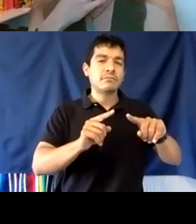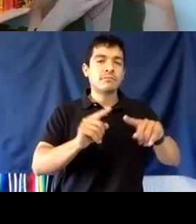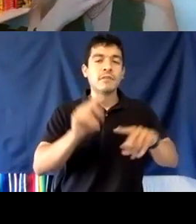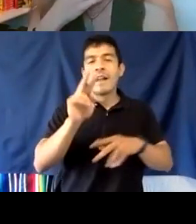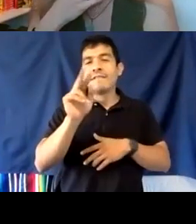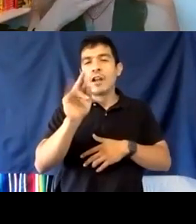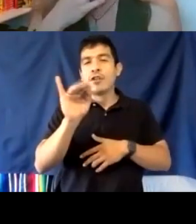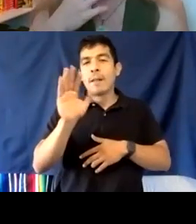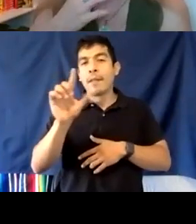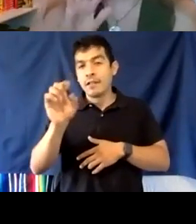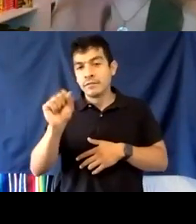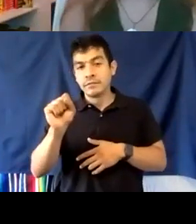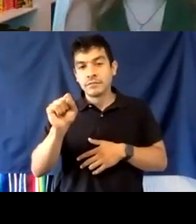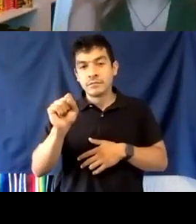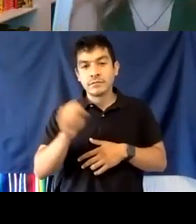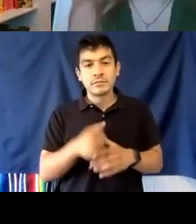variables. So